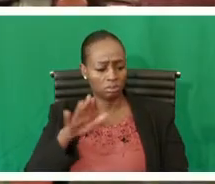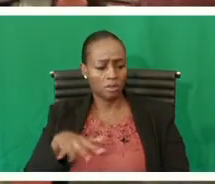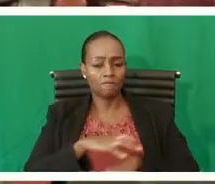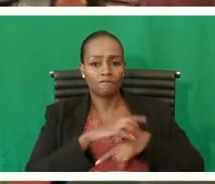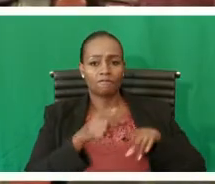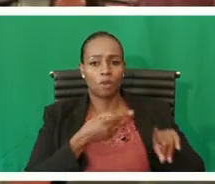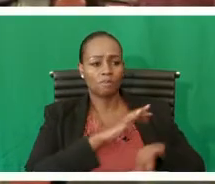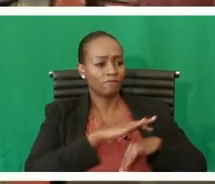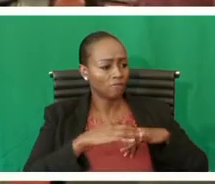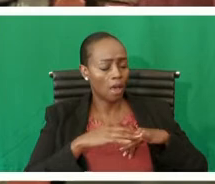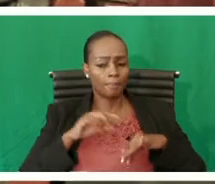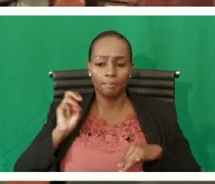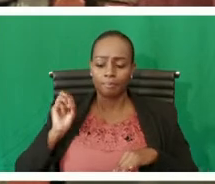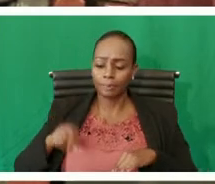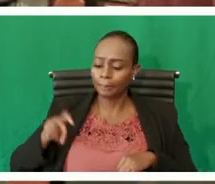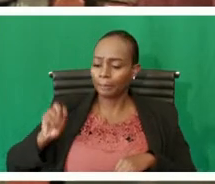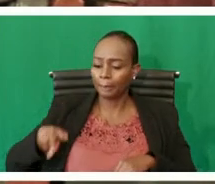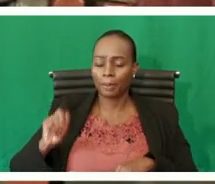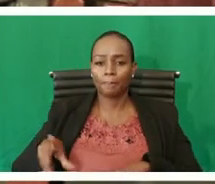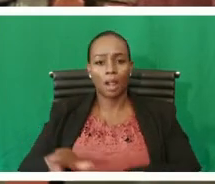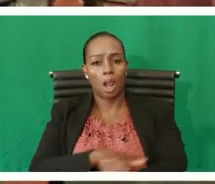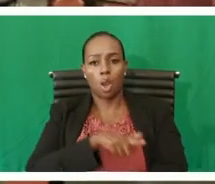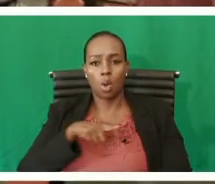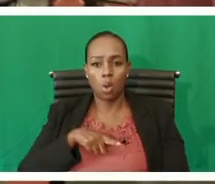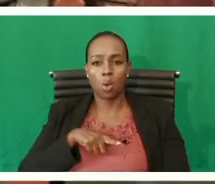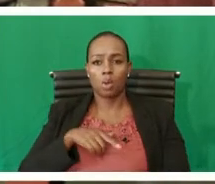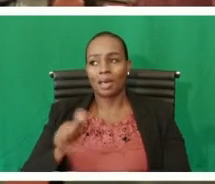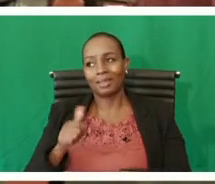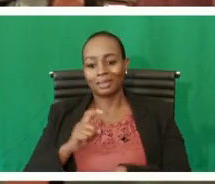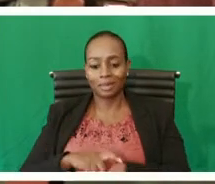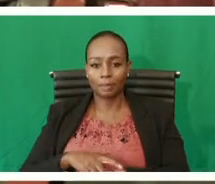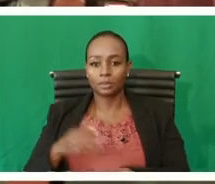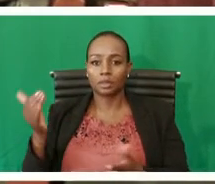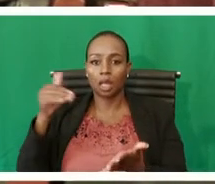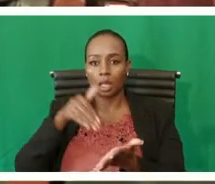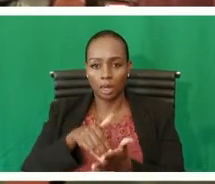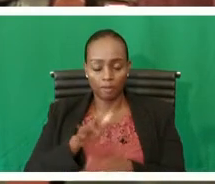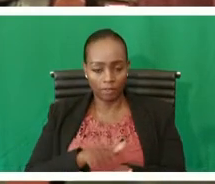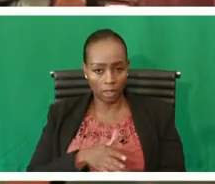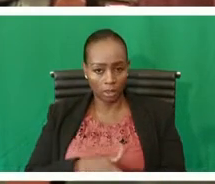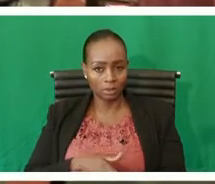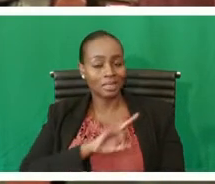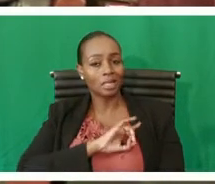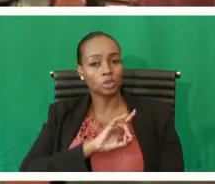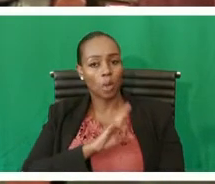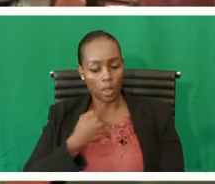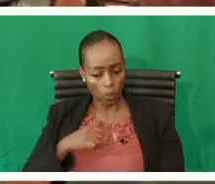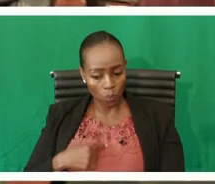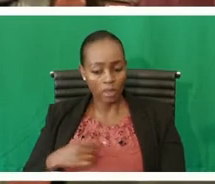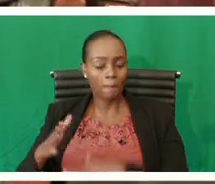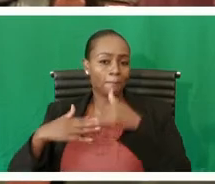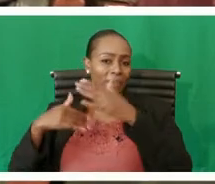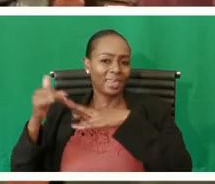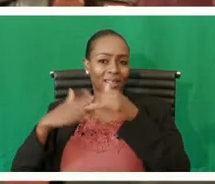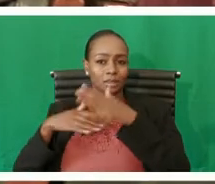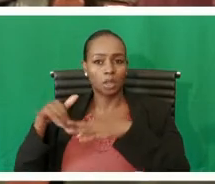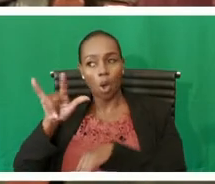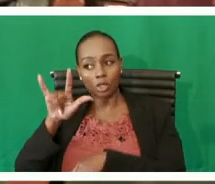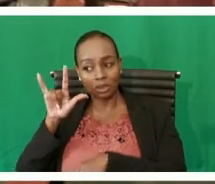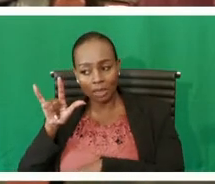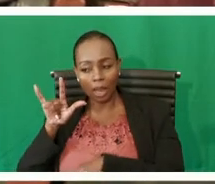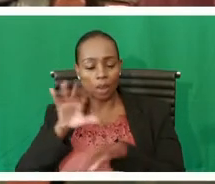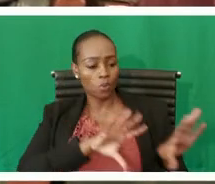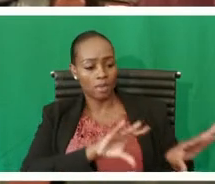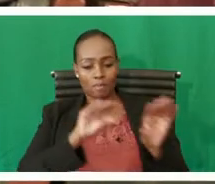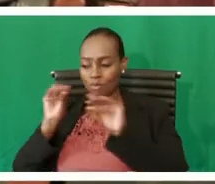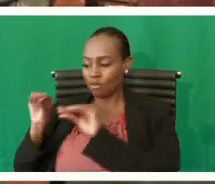ba tsamaya long distance ka nako nngwe ba fitlha lata sekolong. Ke ka go mona Freistata re ba aelang di-hostele. Hostele mono ga banka